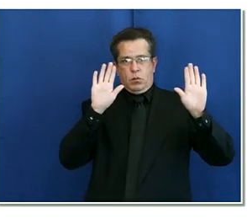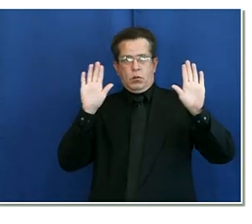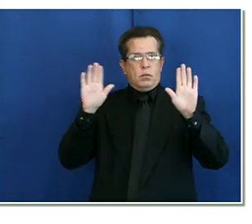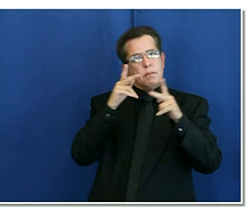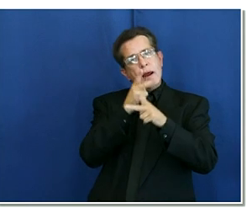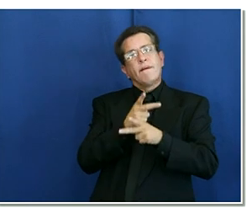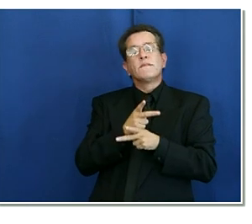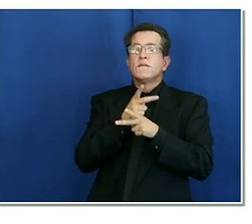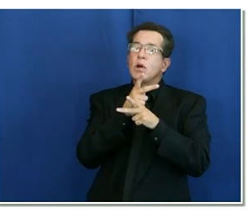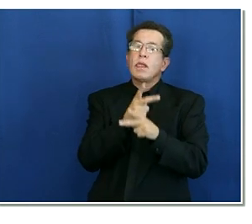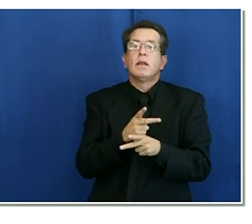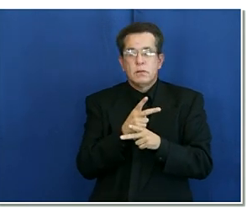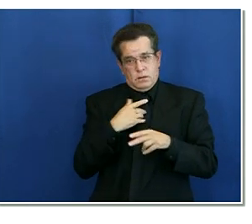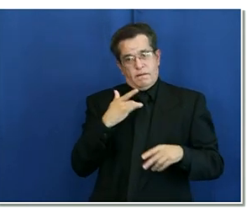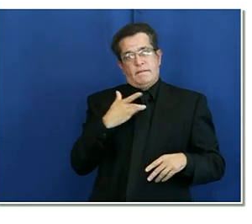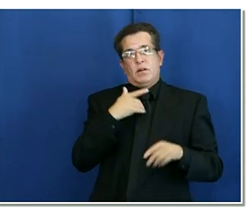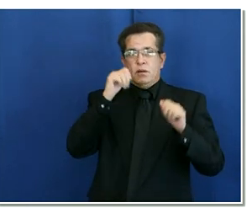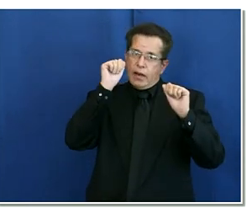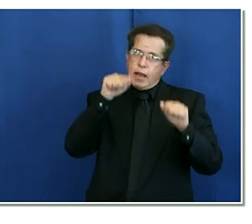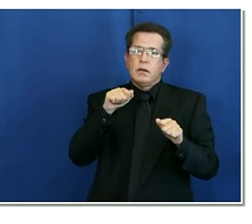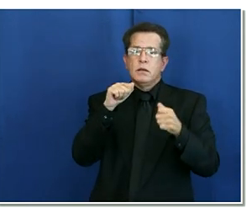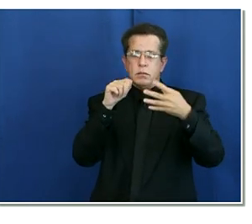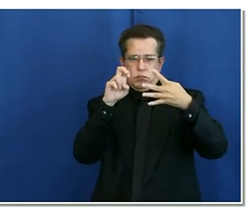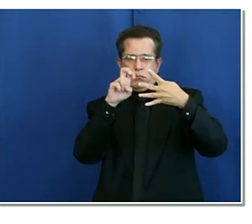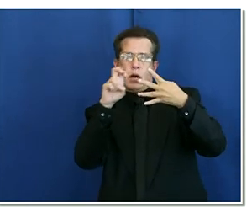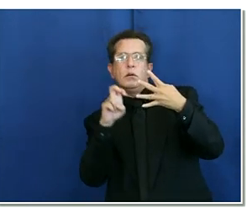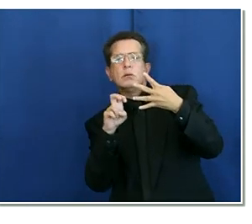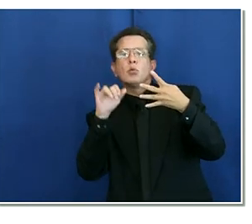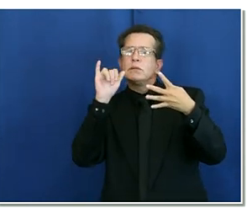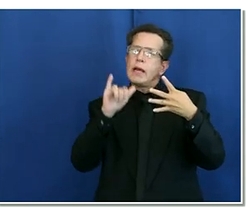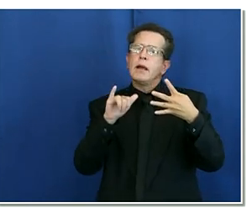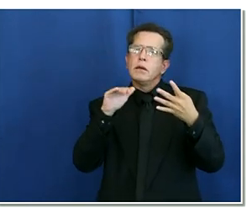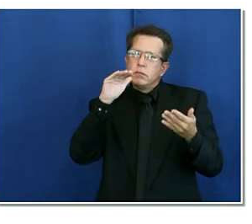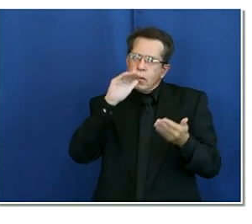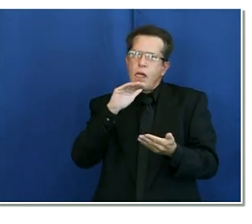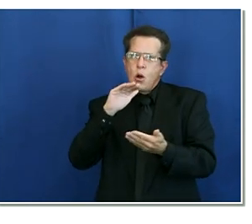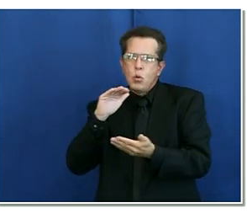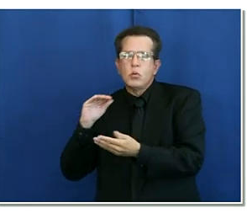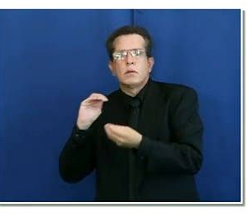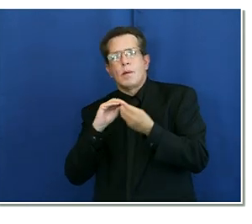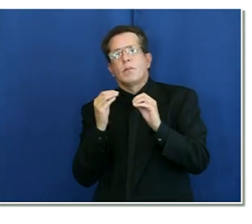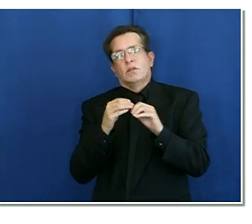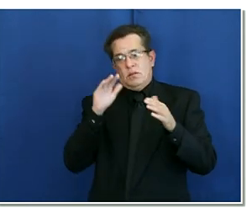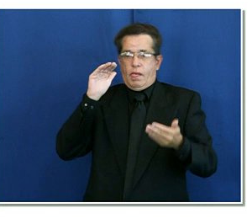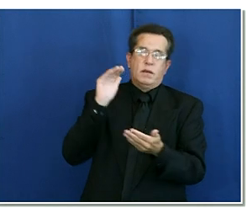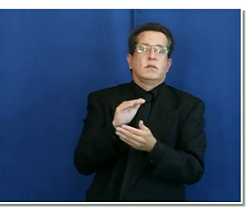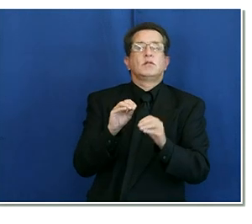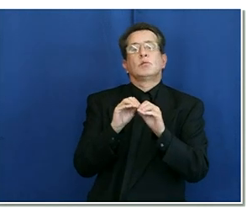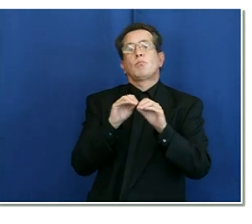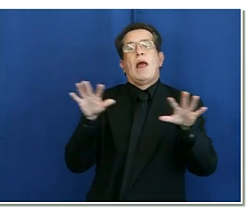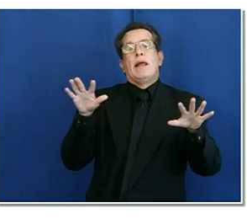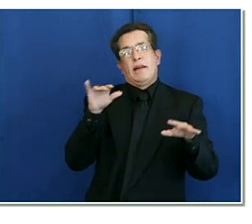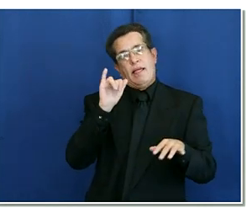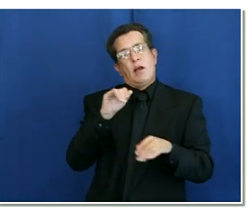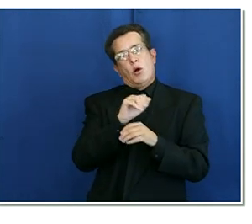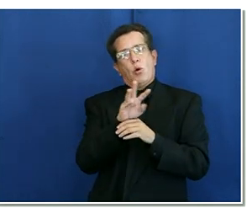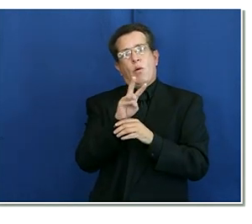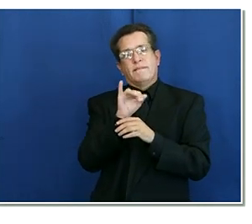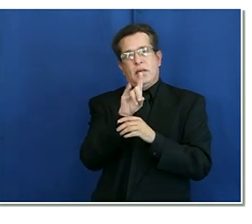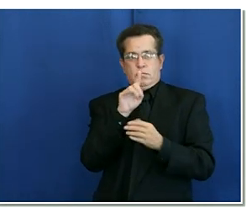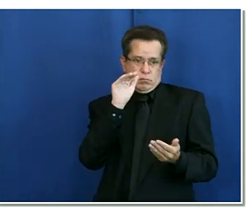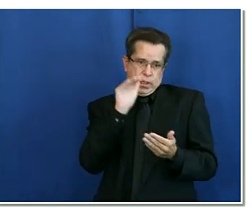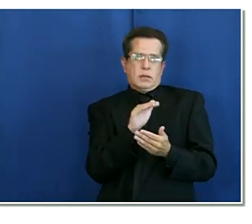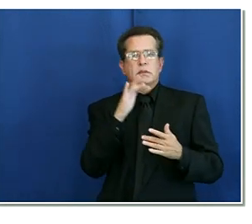can continue to stave off and decrease the spread of COVID-19.